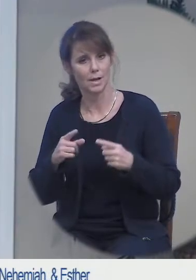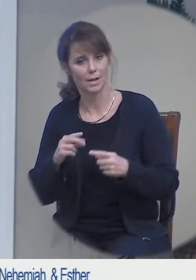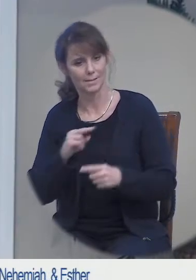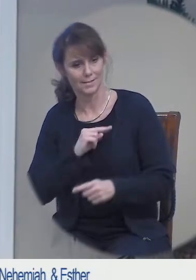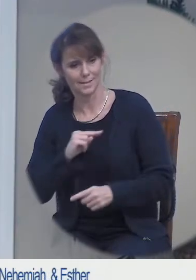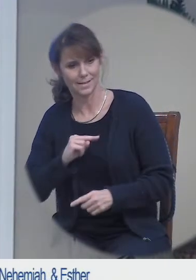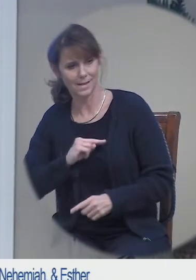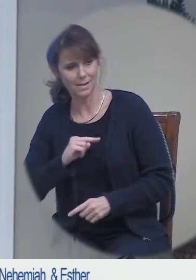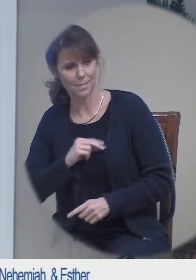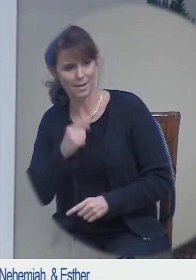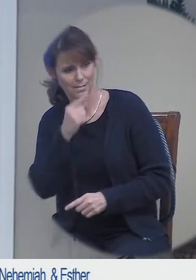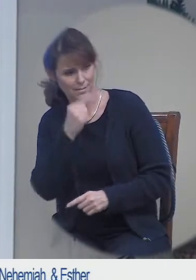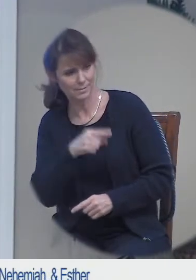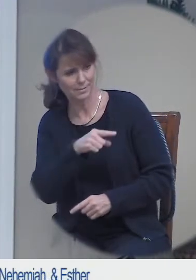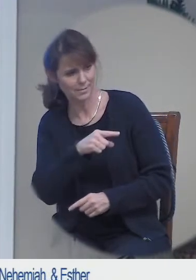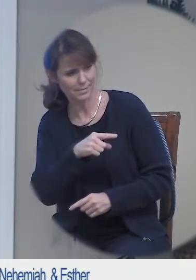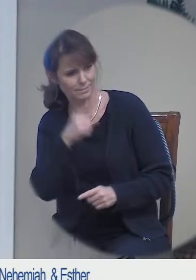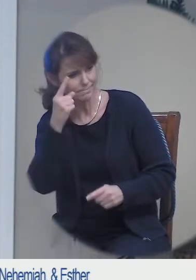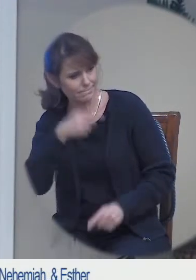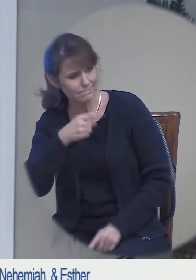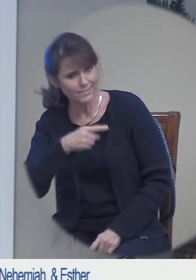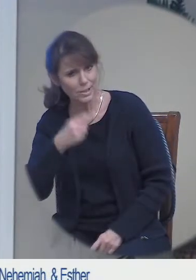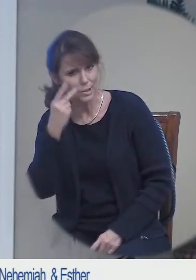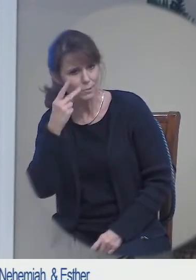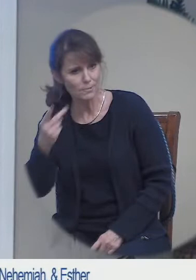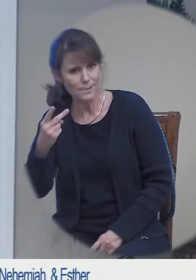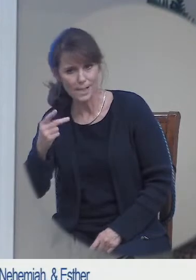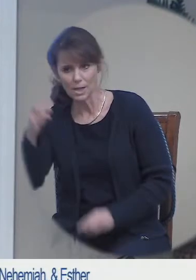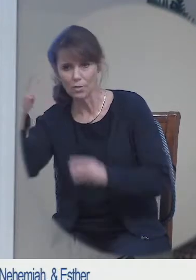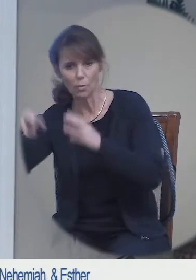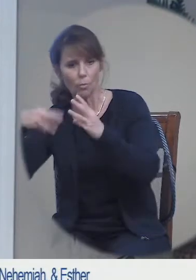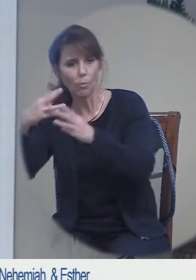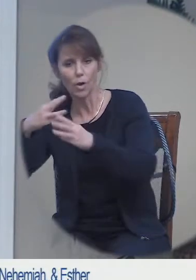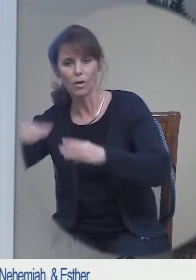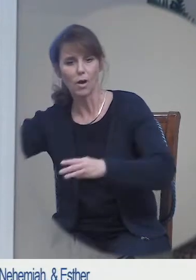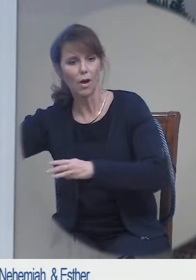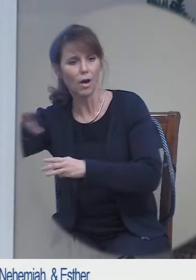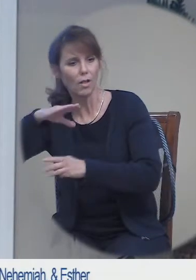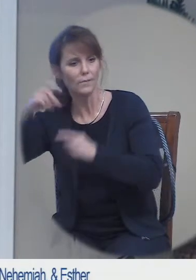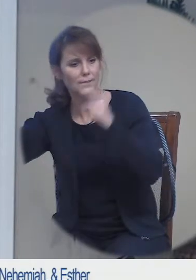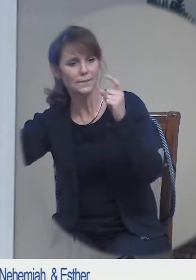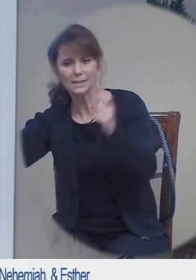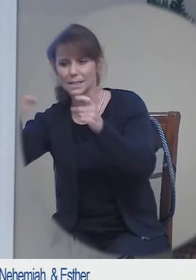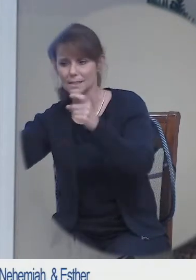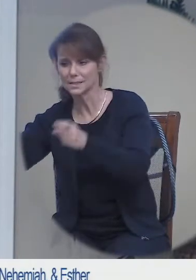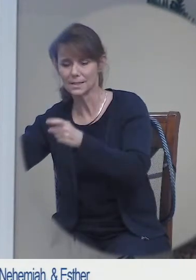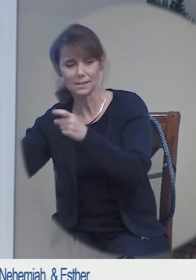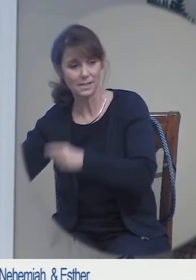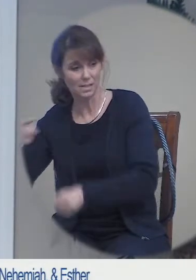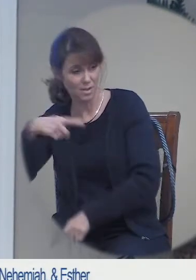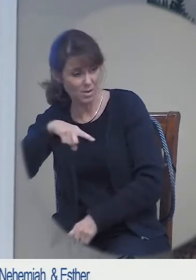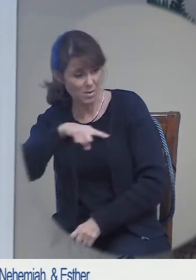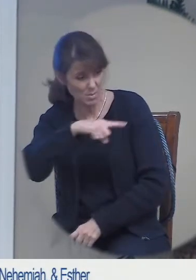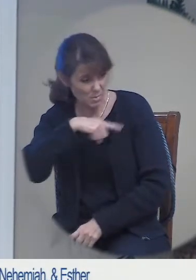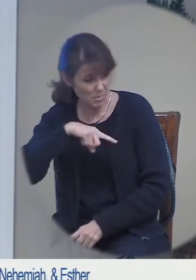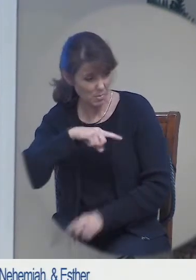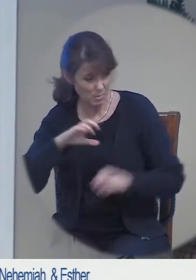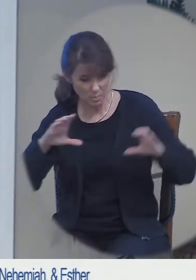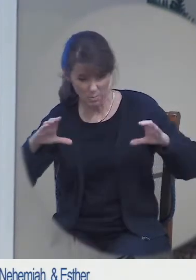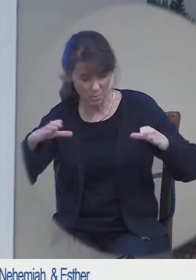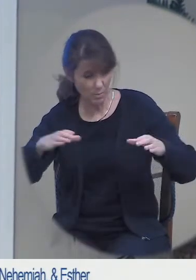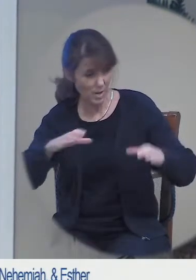us and the people of God are taking advantage of one another, there is a place for